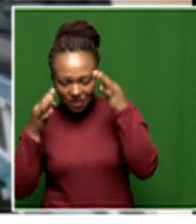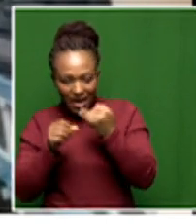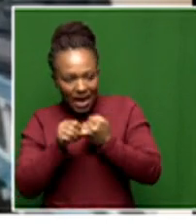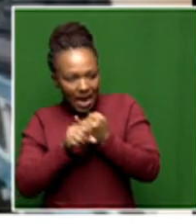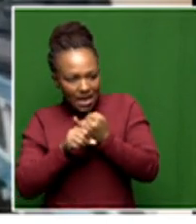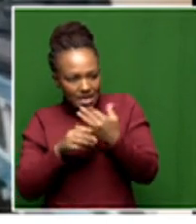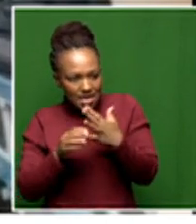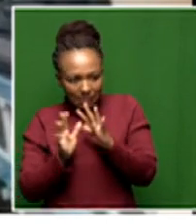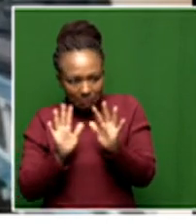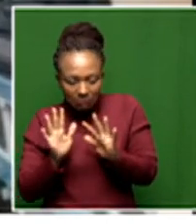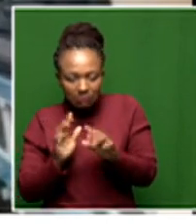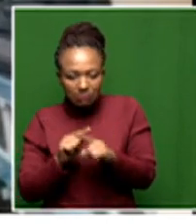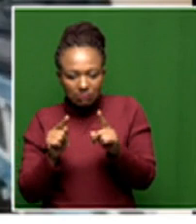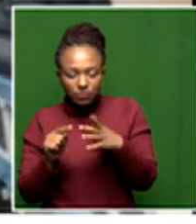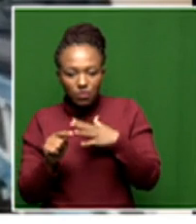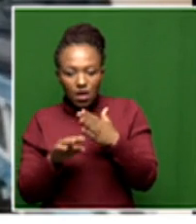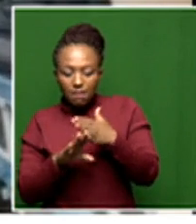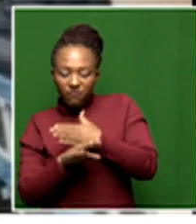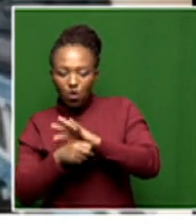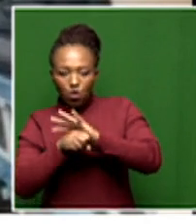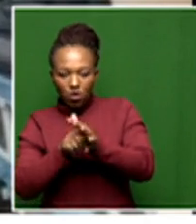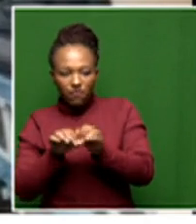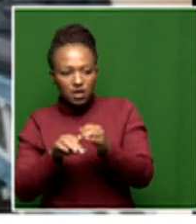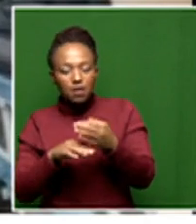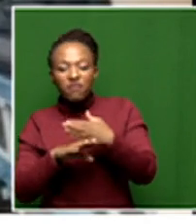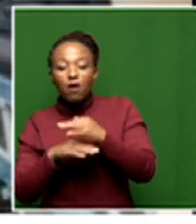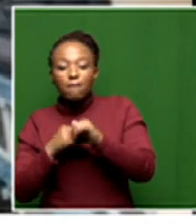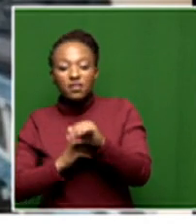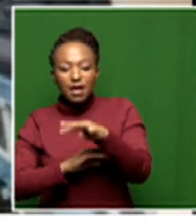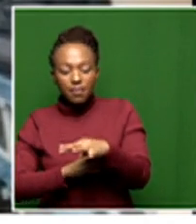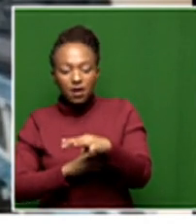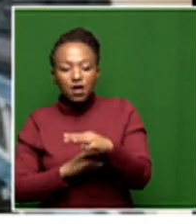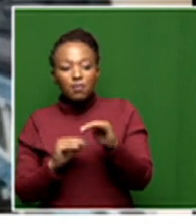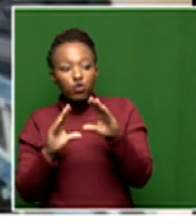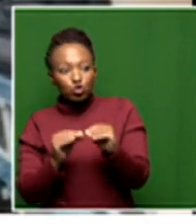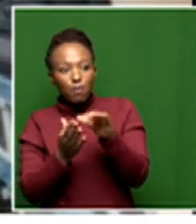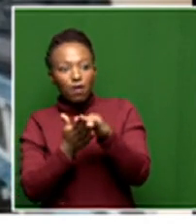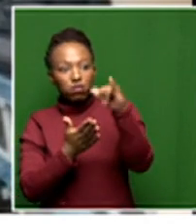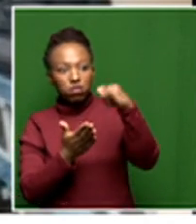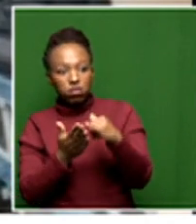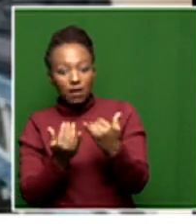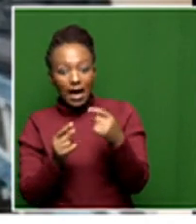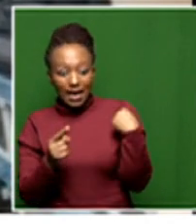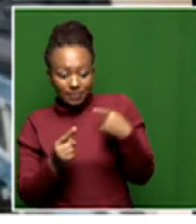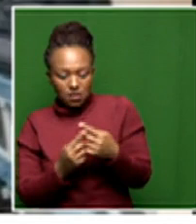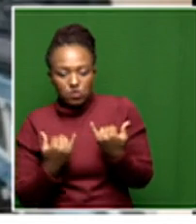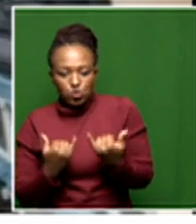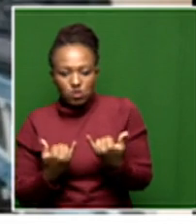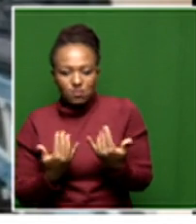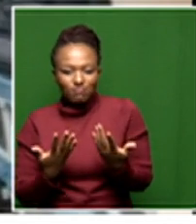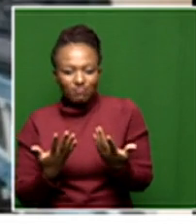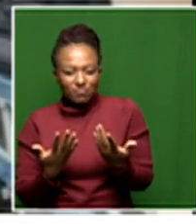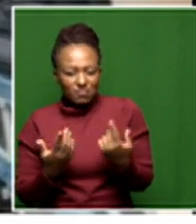early on. And, you know, pre-COVID, so pre sort of April, before we stopped passenger flying, I mean, we've literally to today would